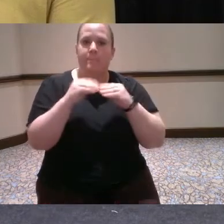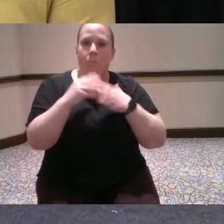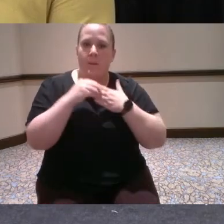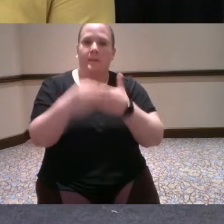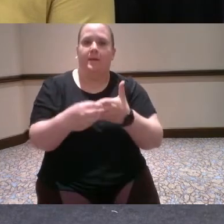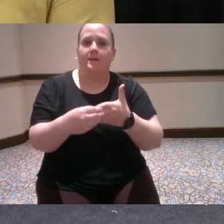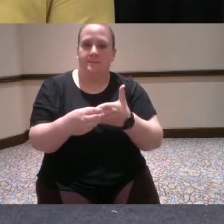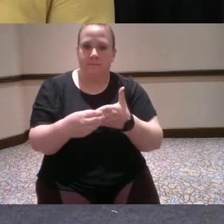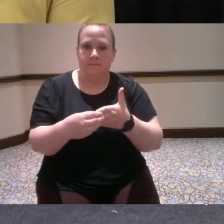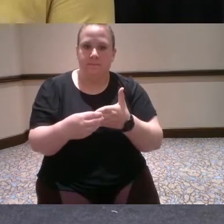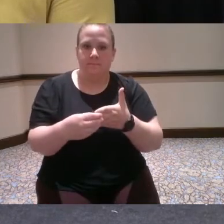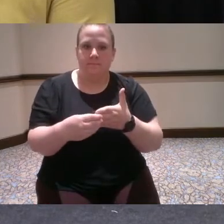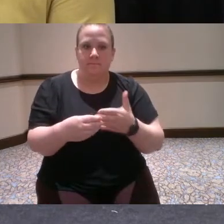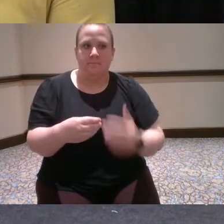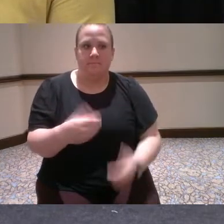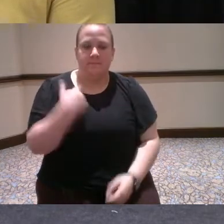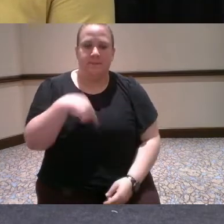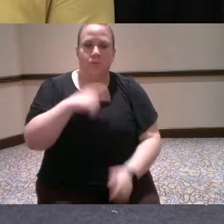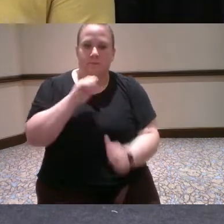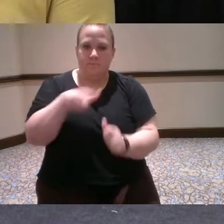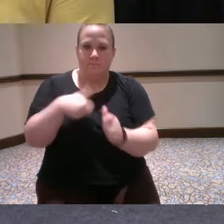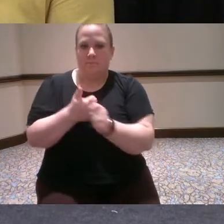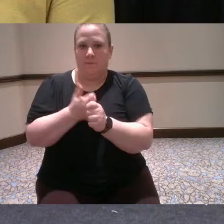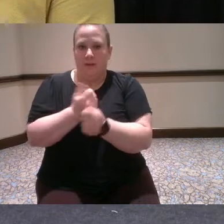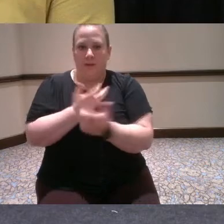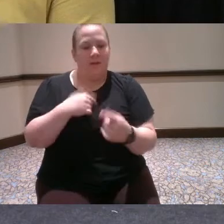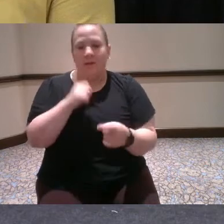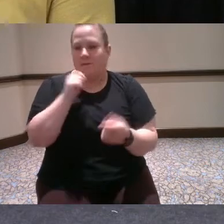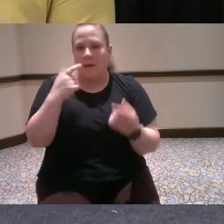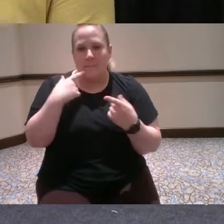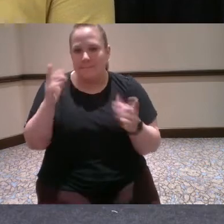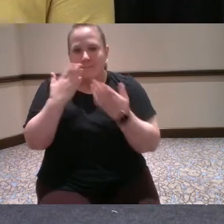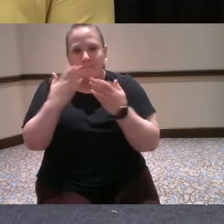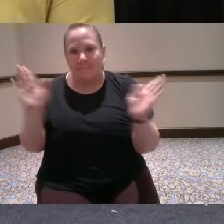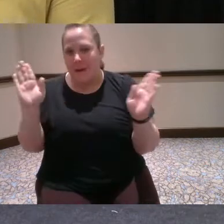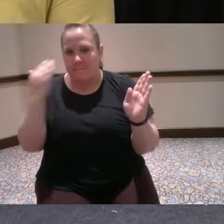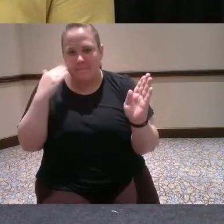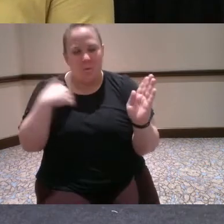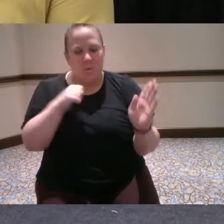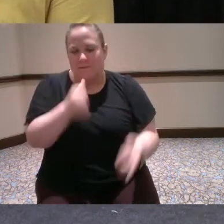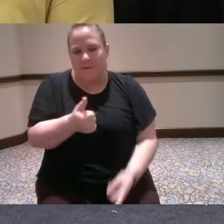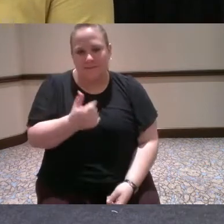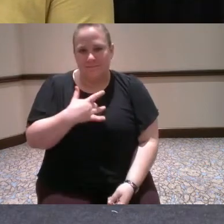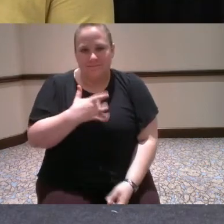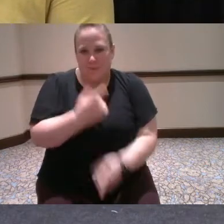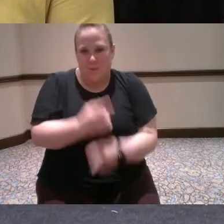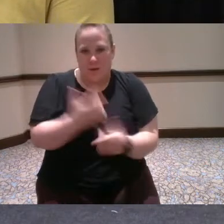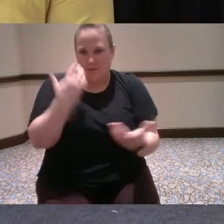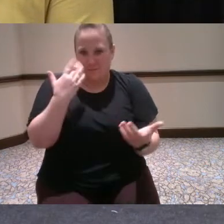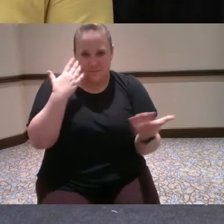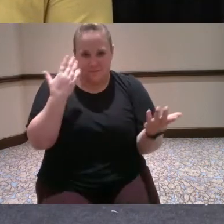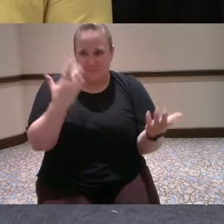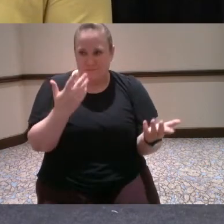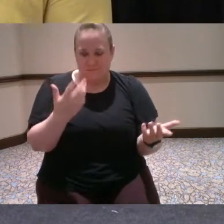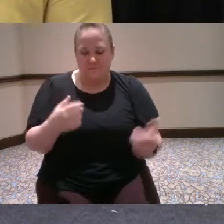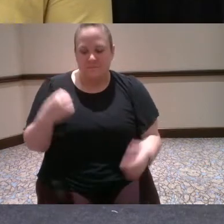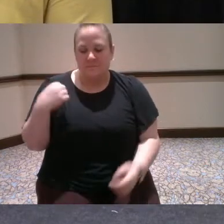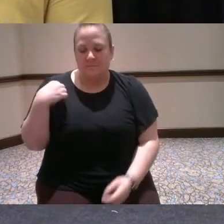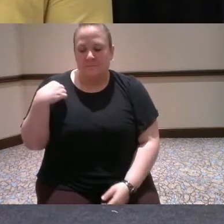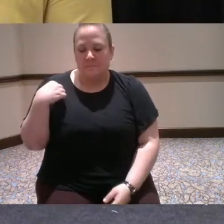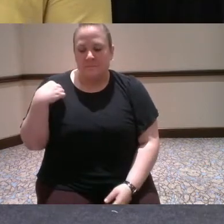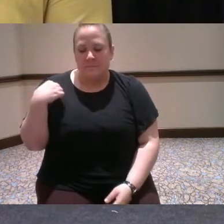we, behind the scenes, not publicly, because it doesn't feel right, you know, to me,